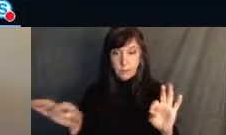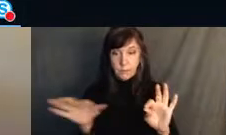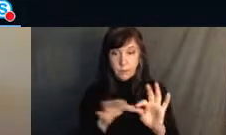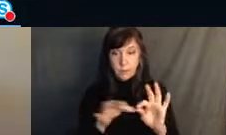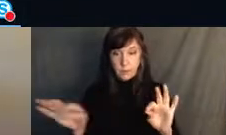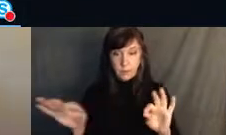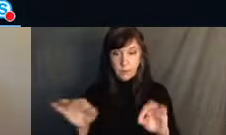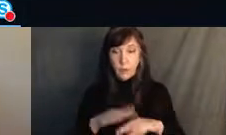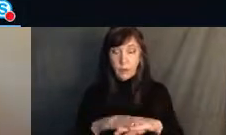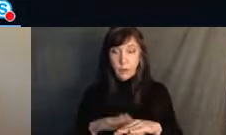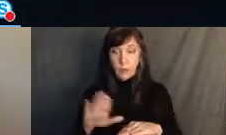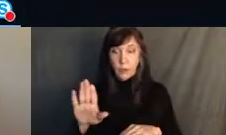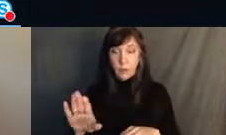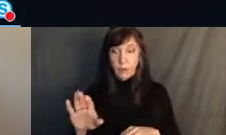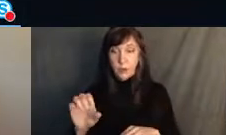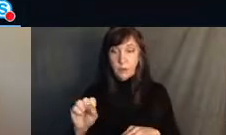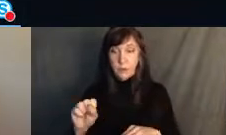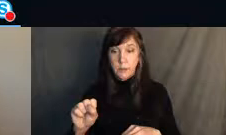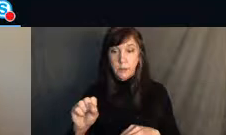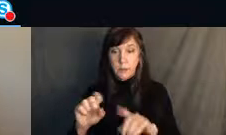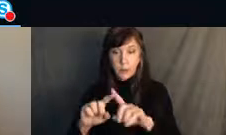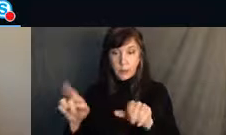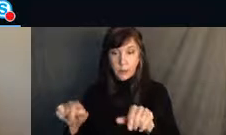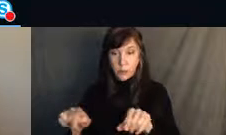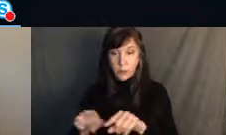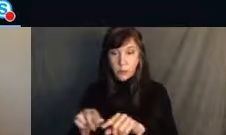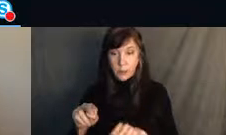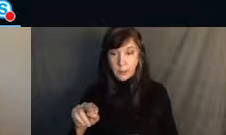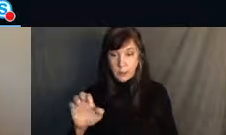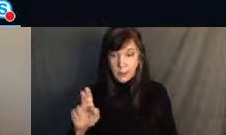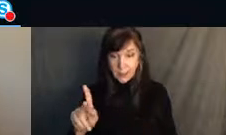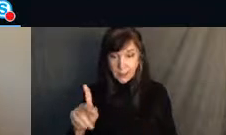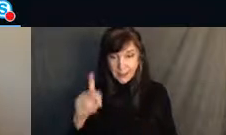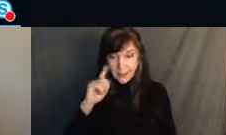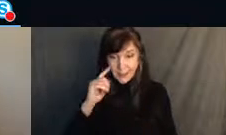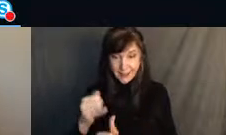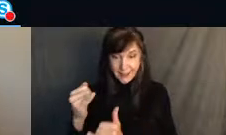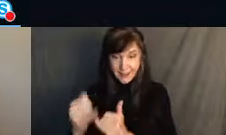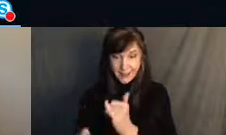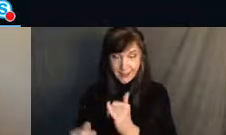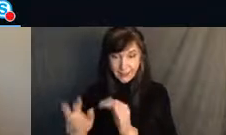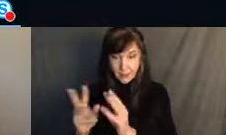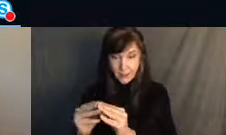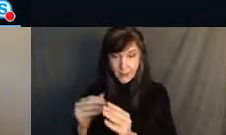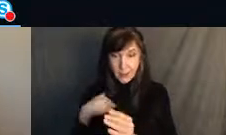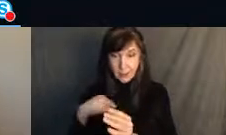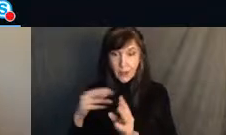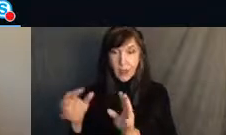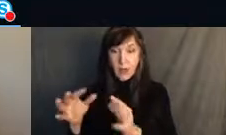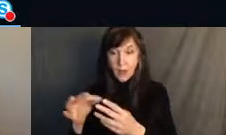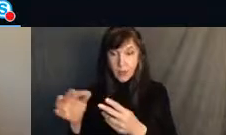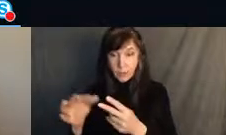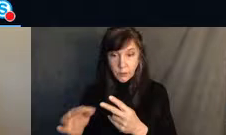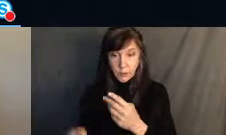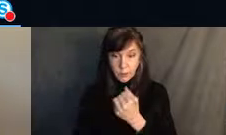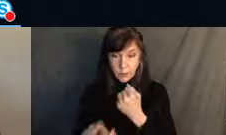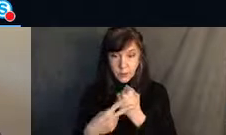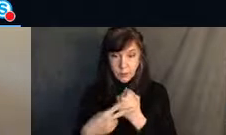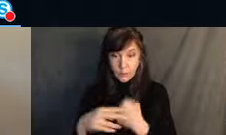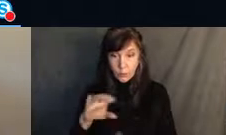screen, Nick. And I believe at the end of the meeting, you have an option of saving those closed captions